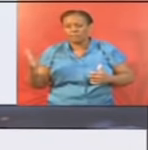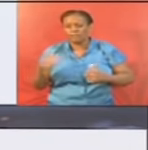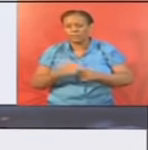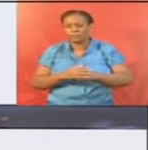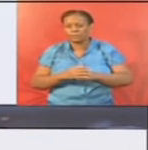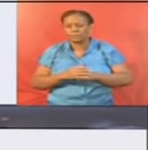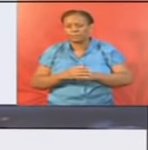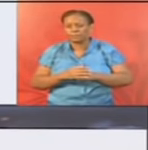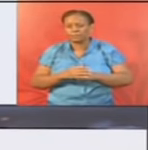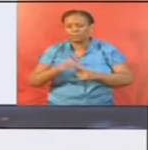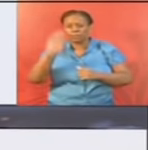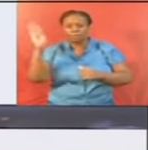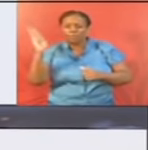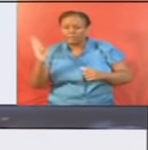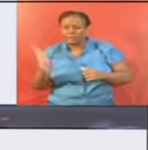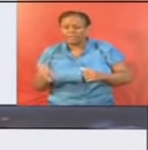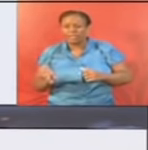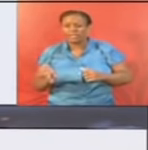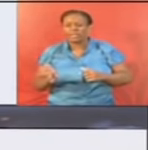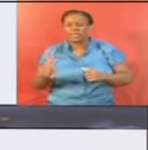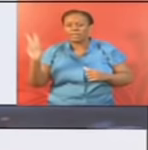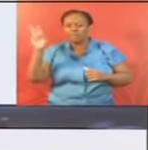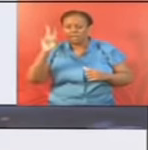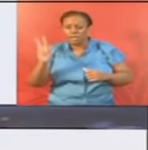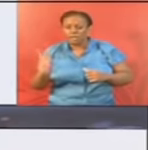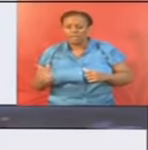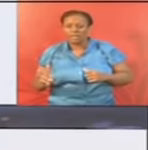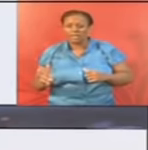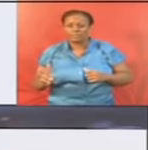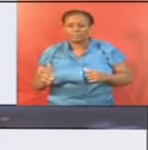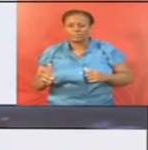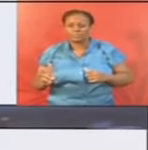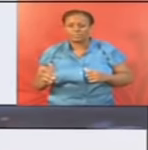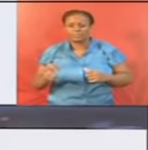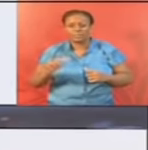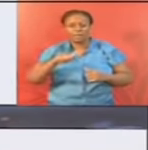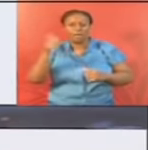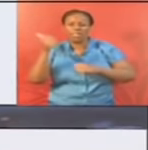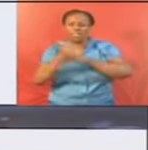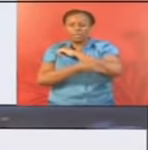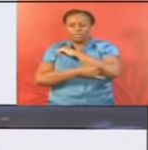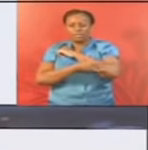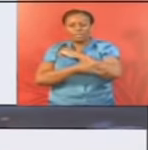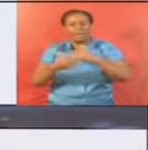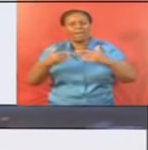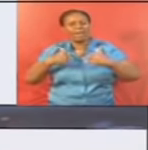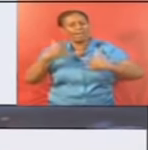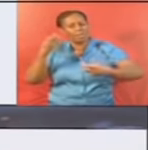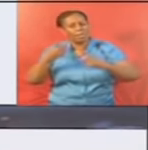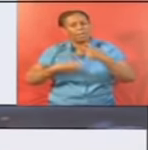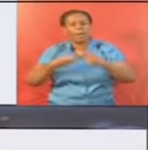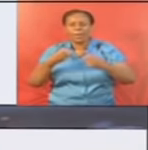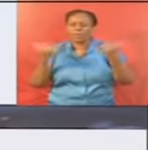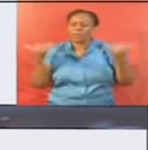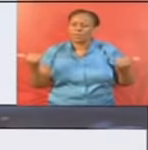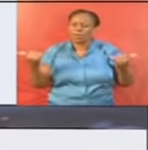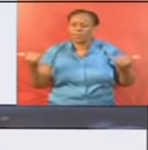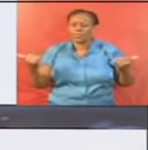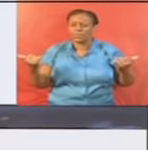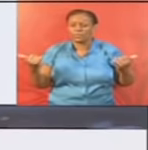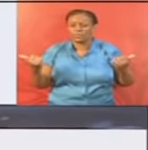is currently facing. Even though we had to postpone the vaccination campaigns due to physical distancing